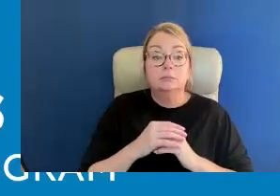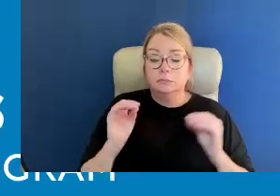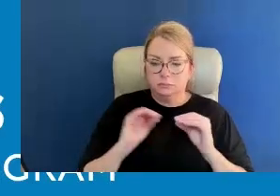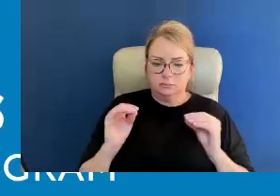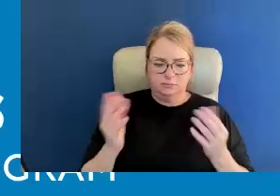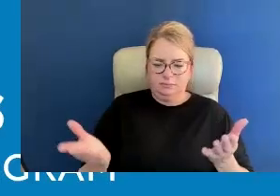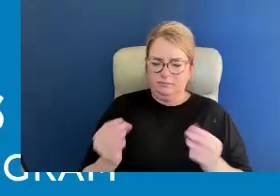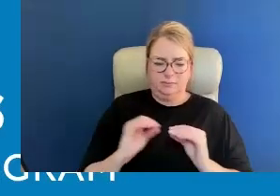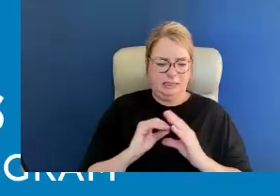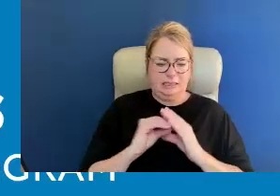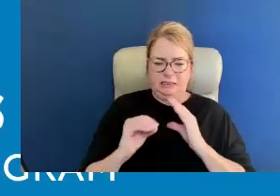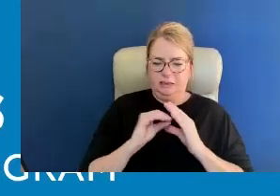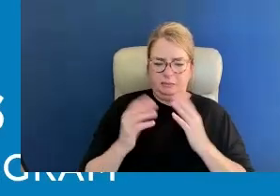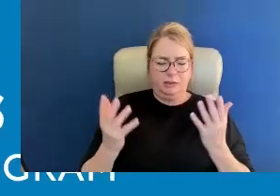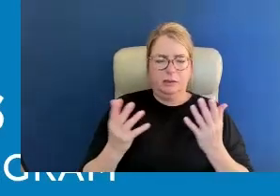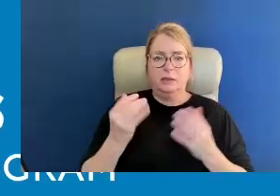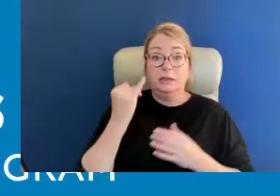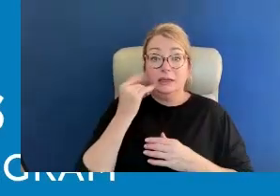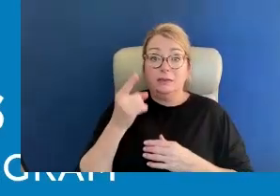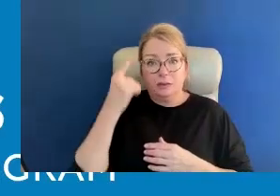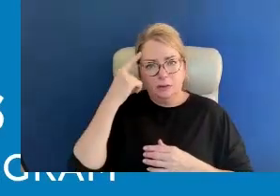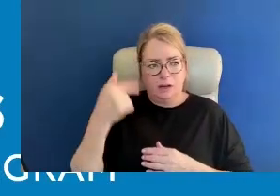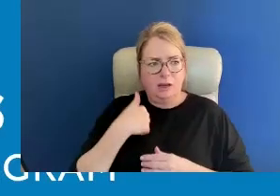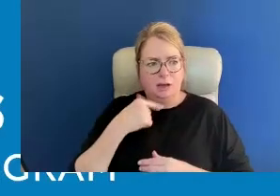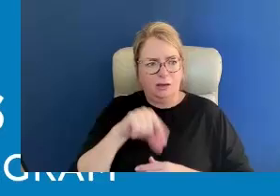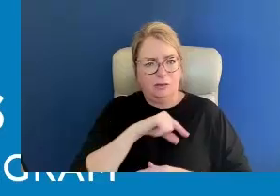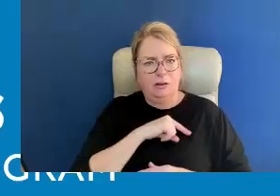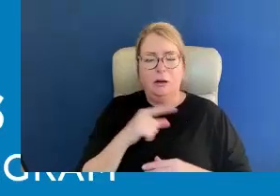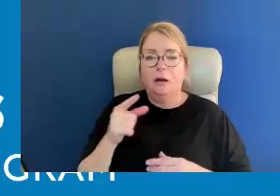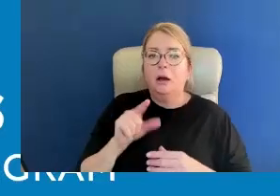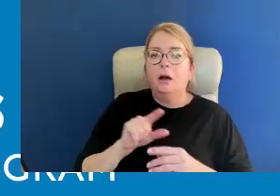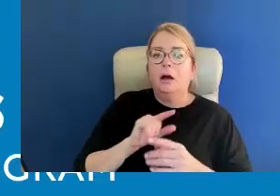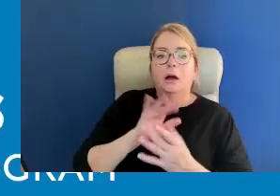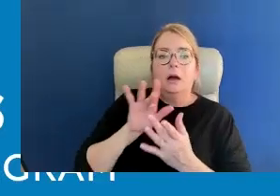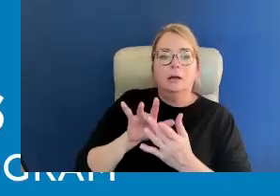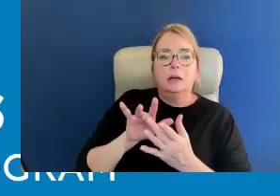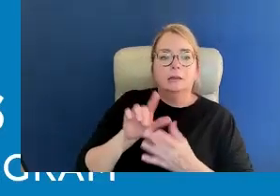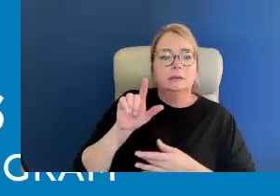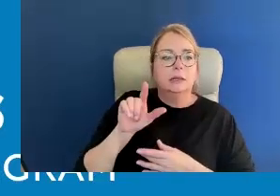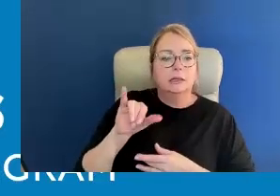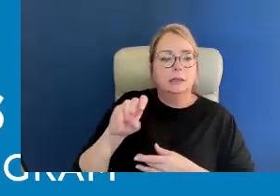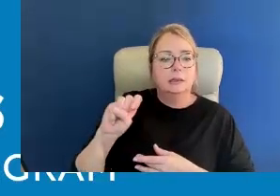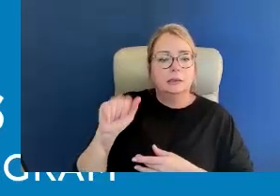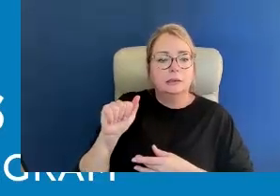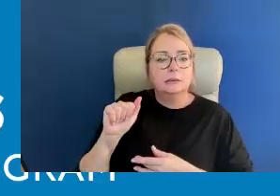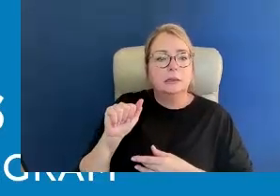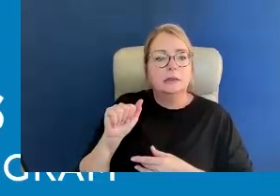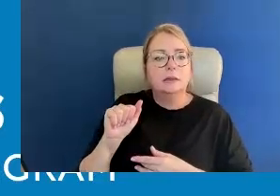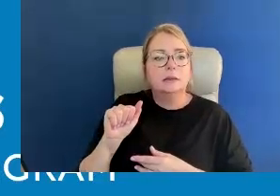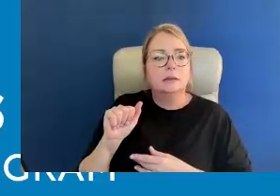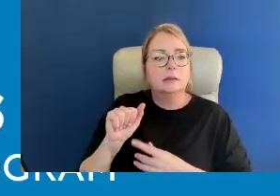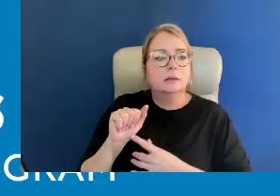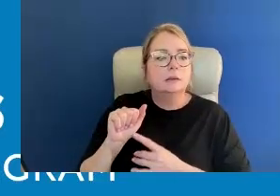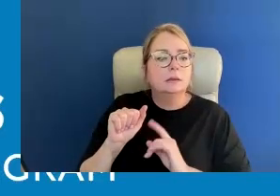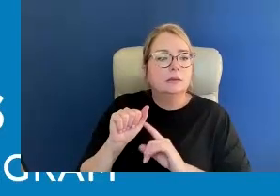notice that you are eligible and you believe you're eligible, make sure to contact Lisa Rocha Danks at the number here or the email so